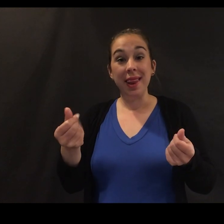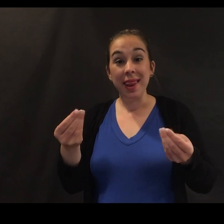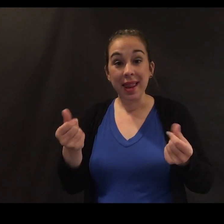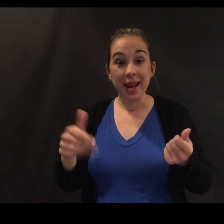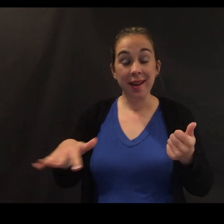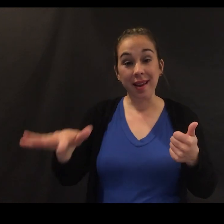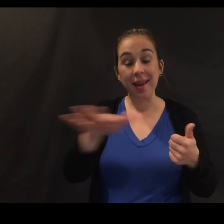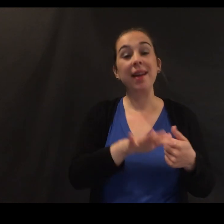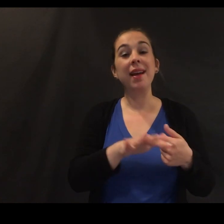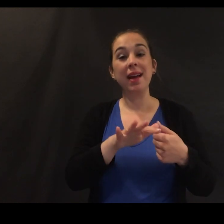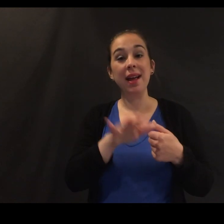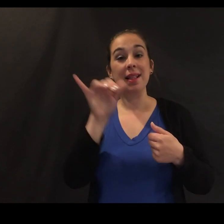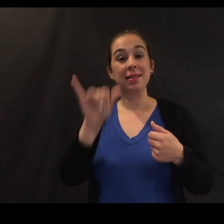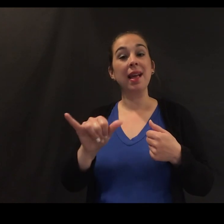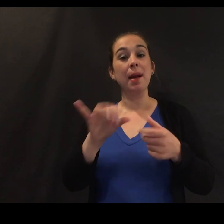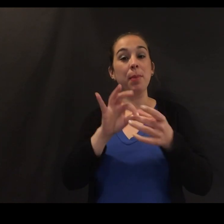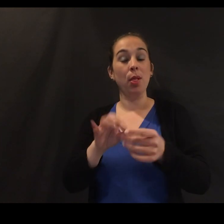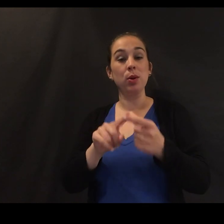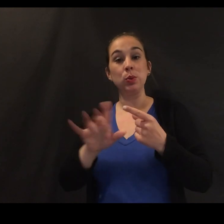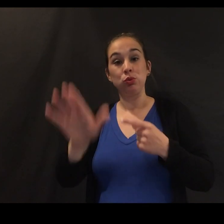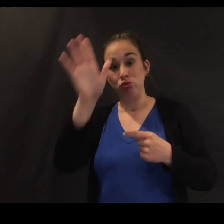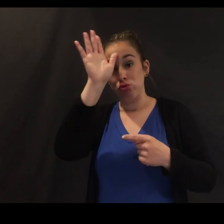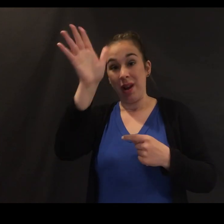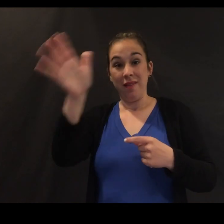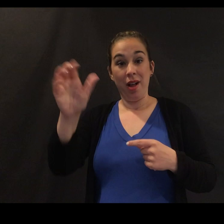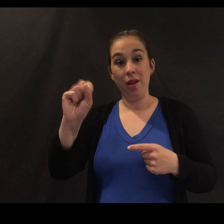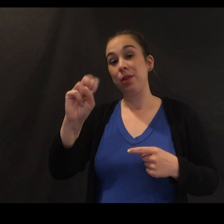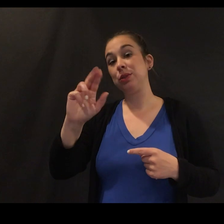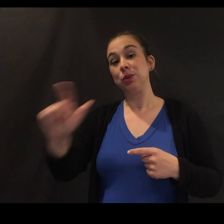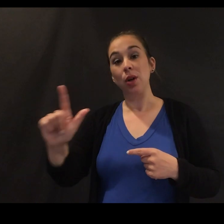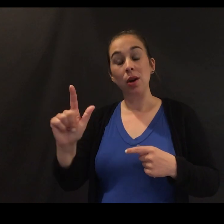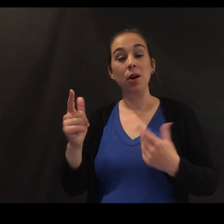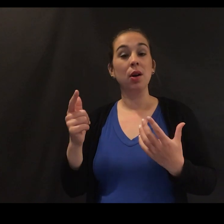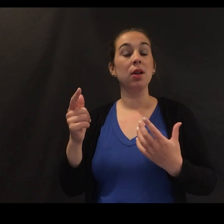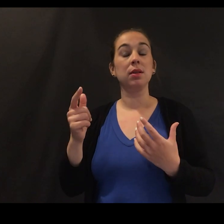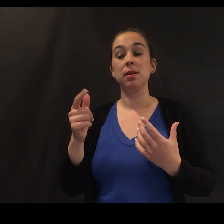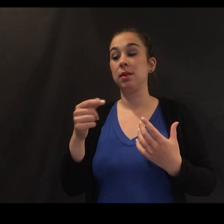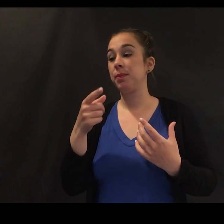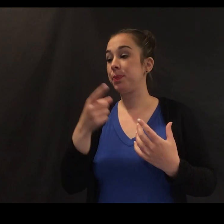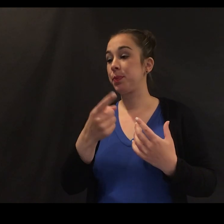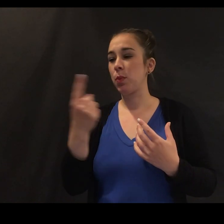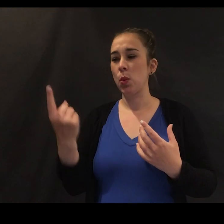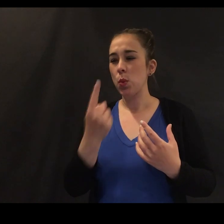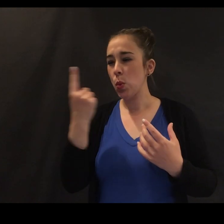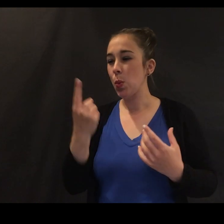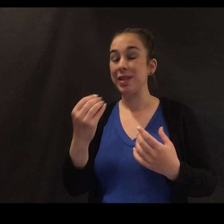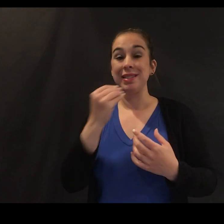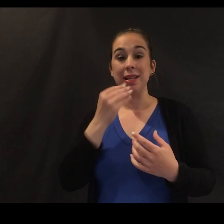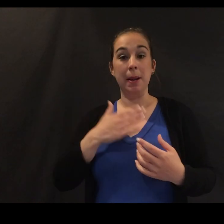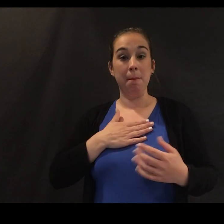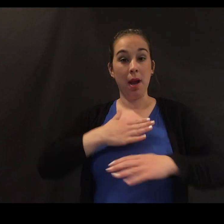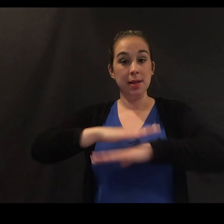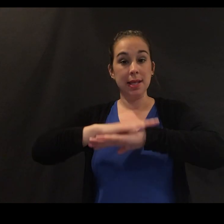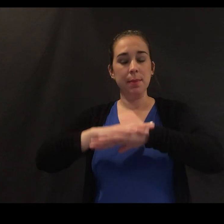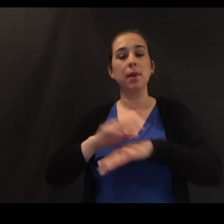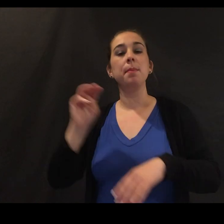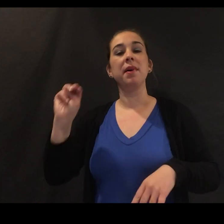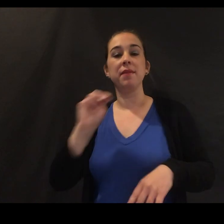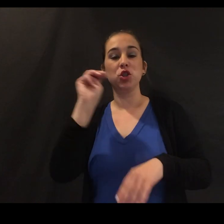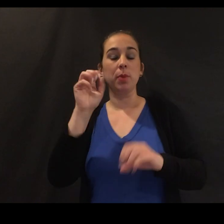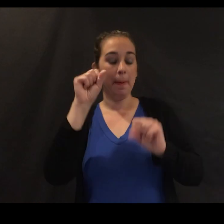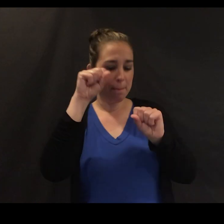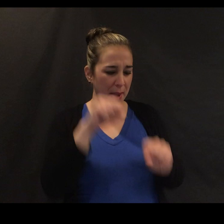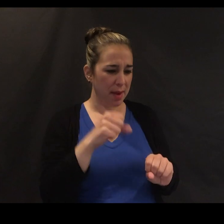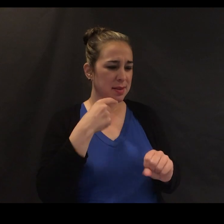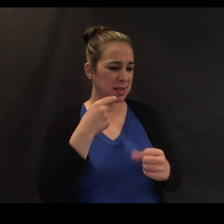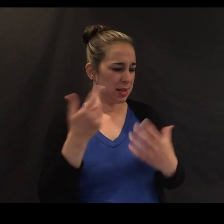land that belonged to your grandfather Saul, and you will always eat at my table. Mephibosheth bowed down and said, what is